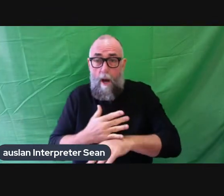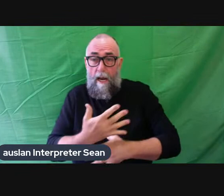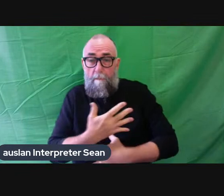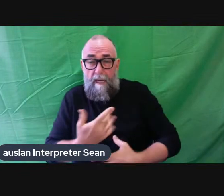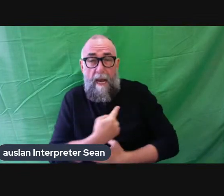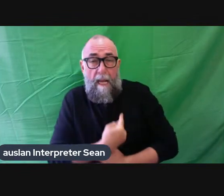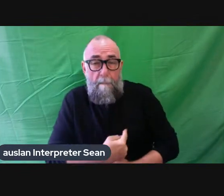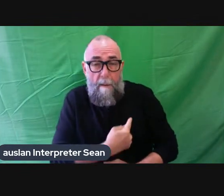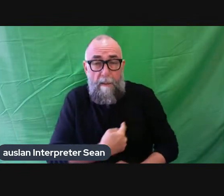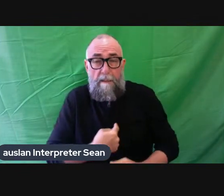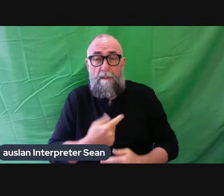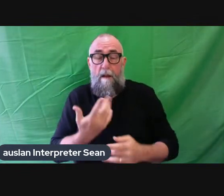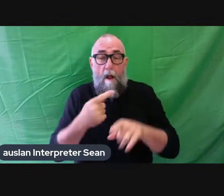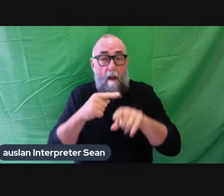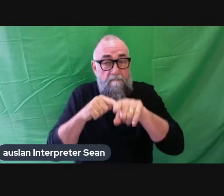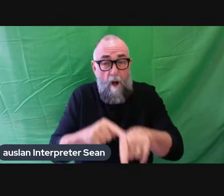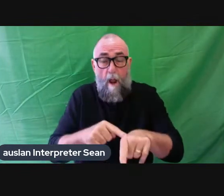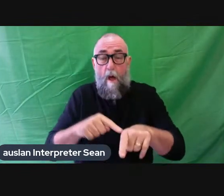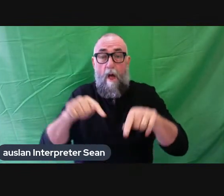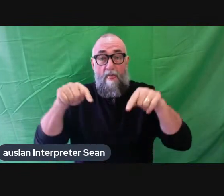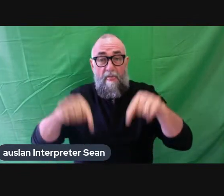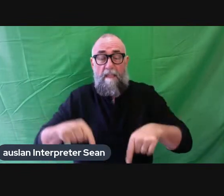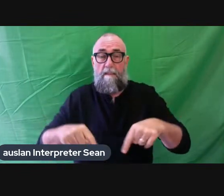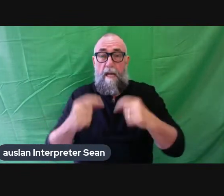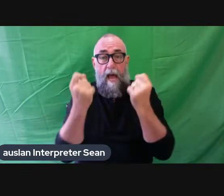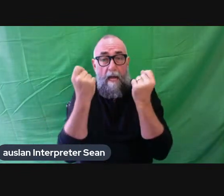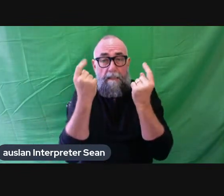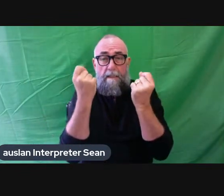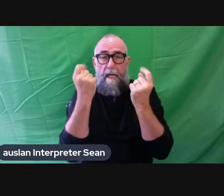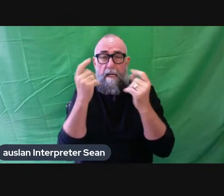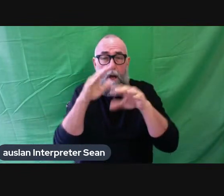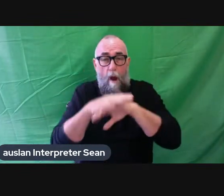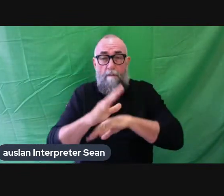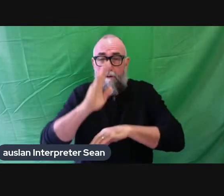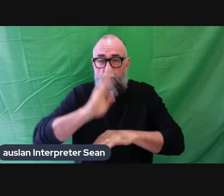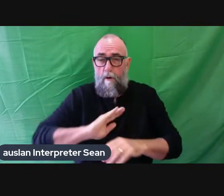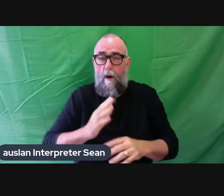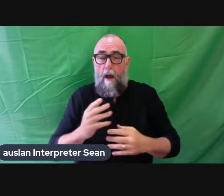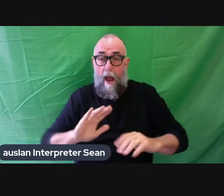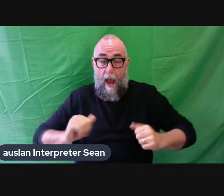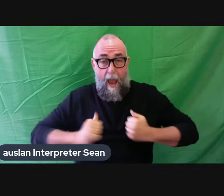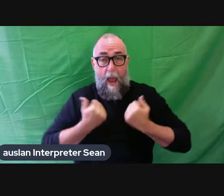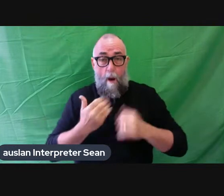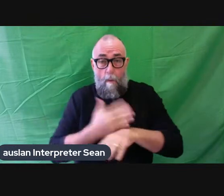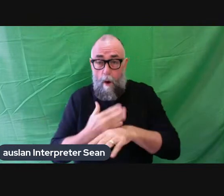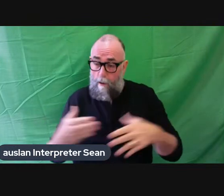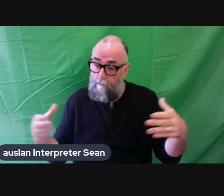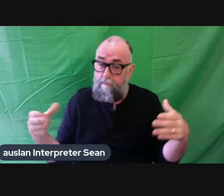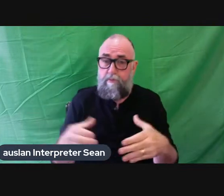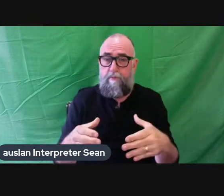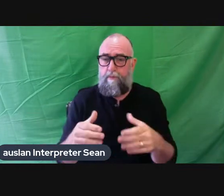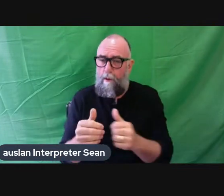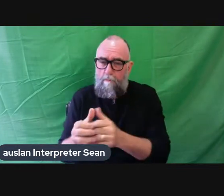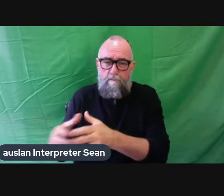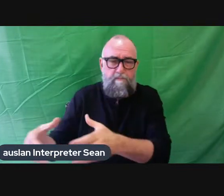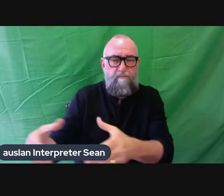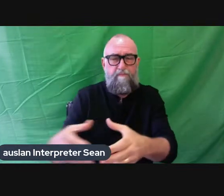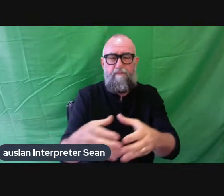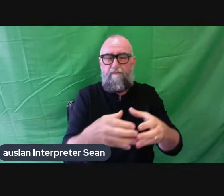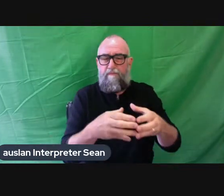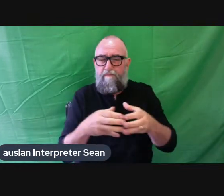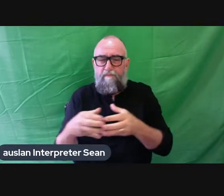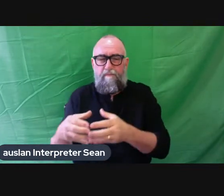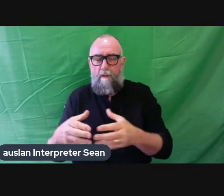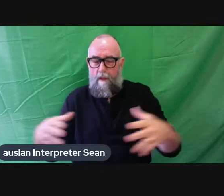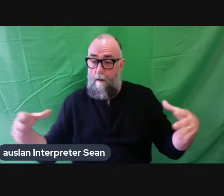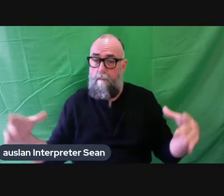commitment to this cause is commendable, and it's through our collective efforts and our collective care and generosity that we can make a